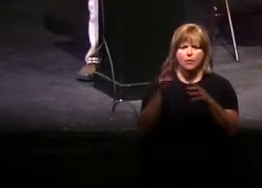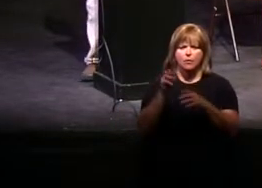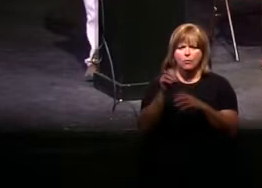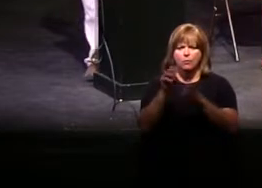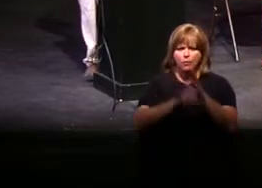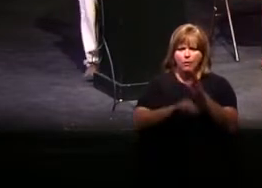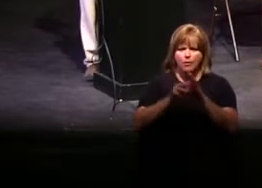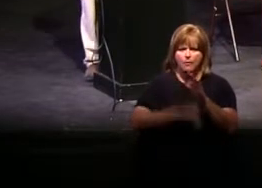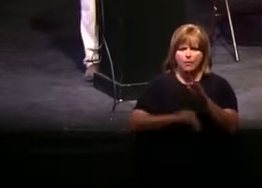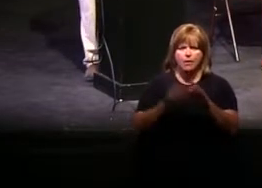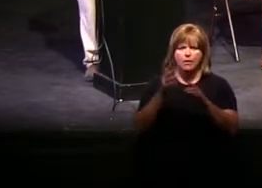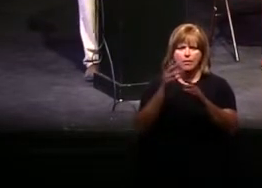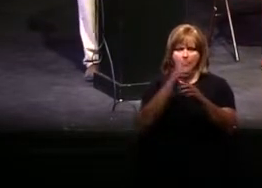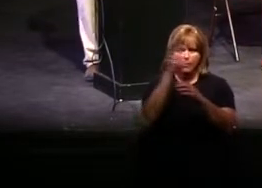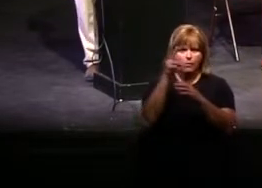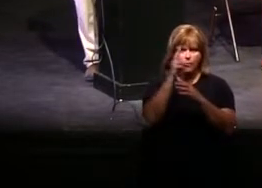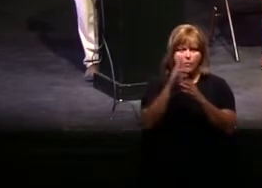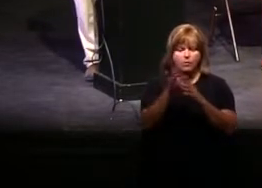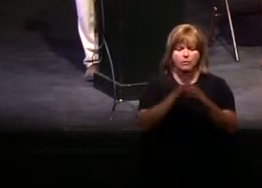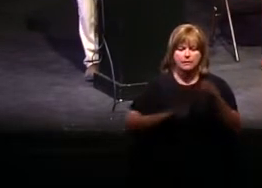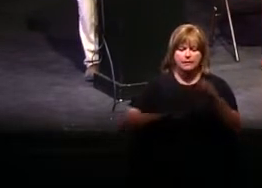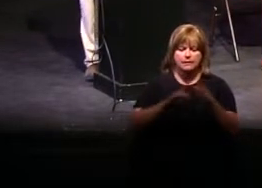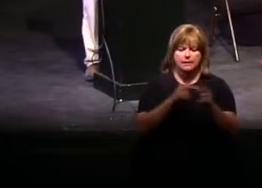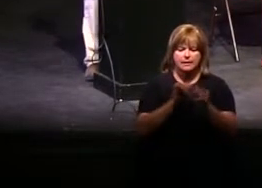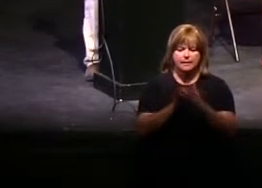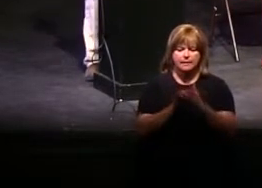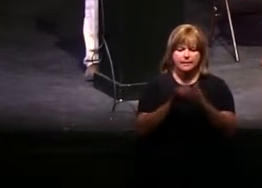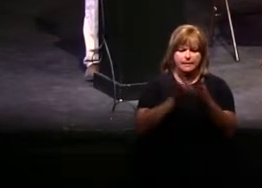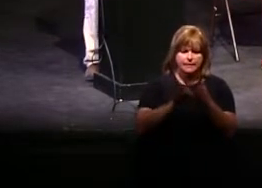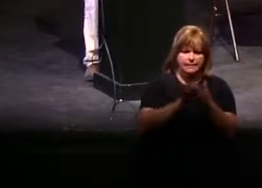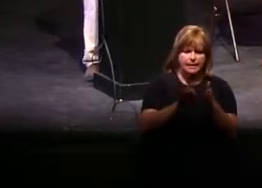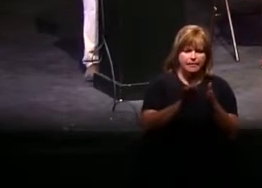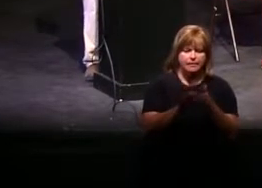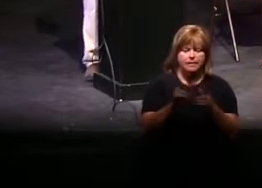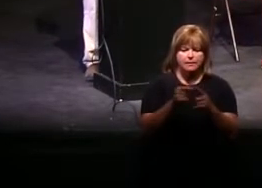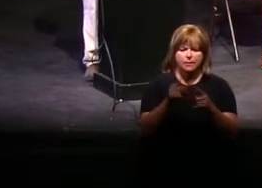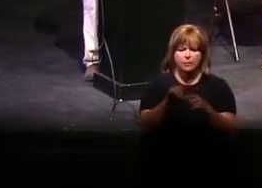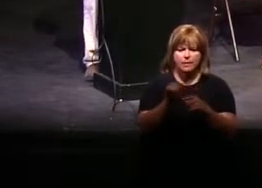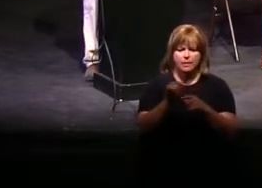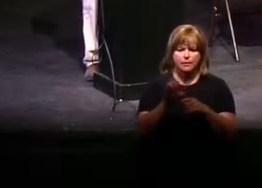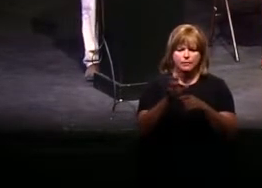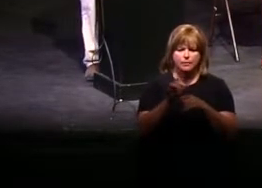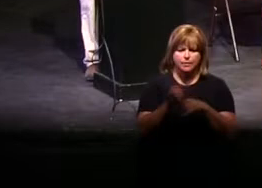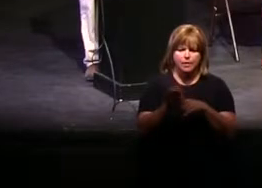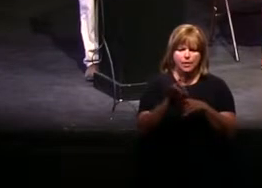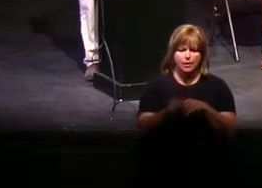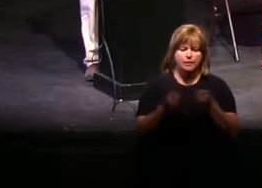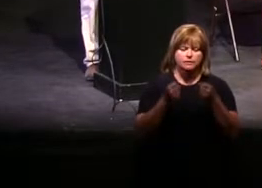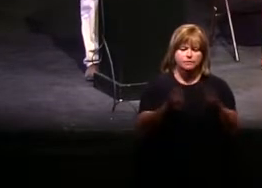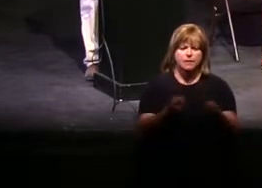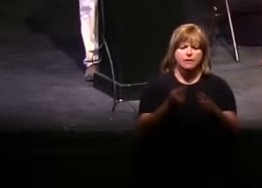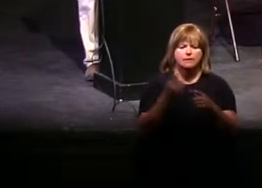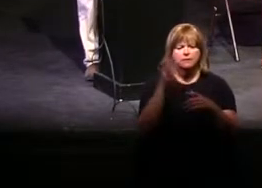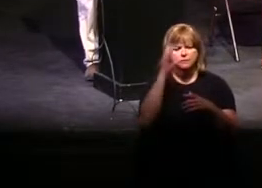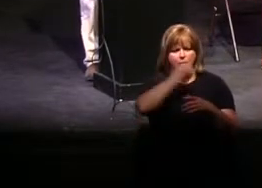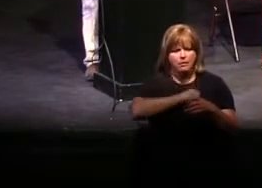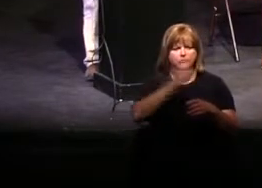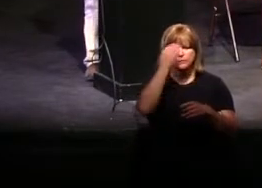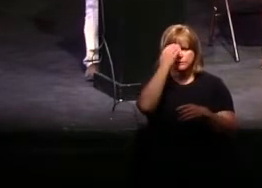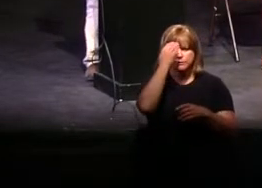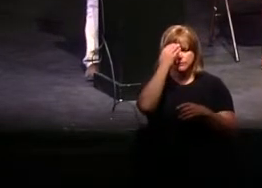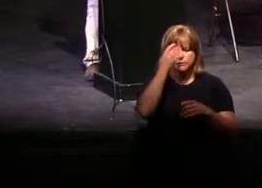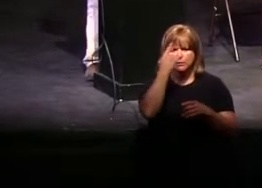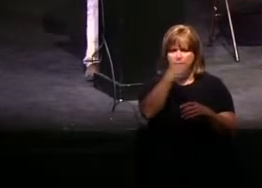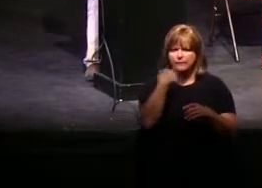malodorous pulp mill and paper plate county, county of the 100-yard drive to the post office, oddly familiar